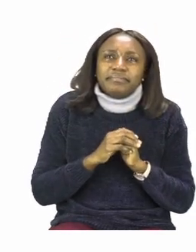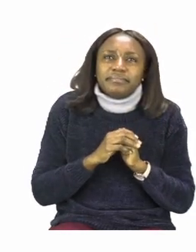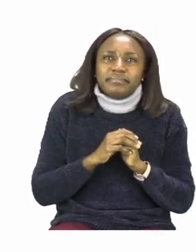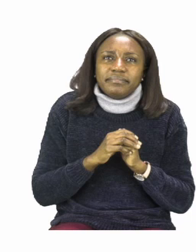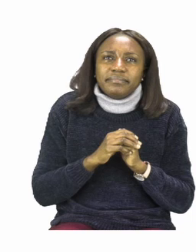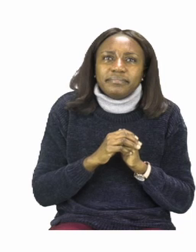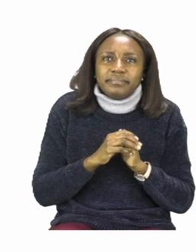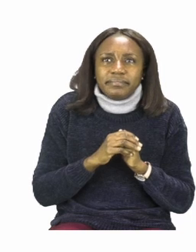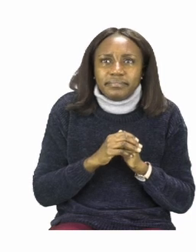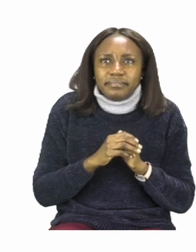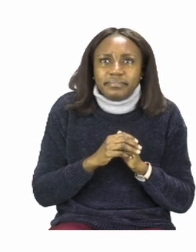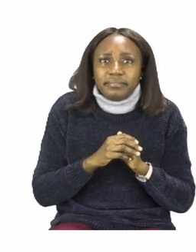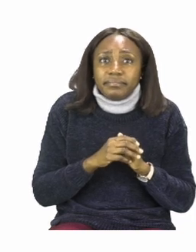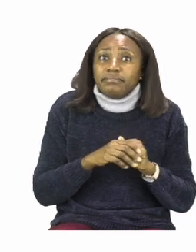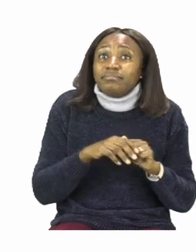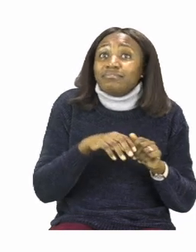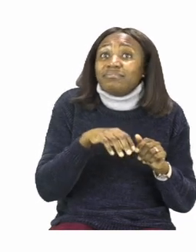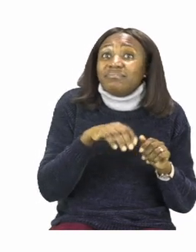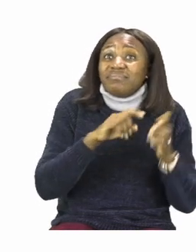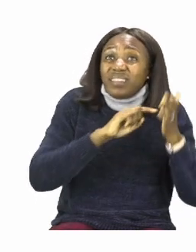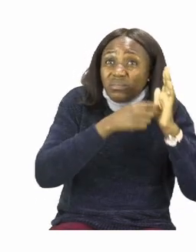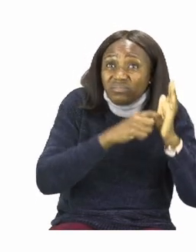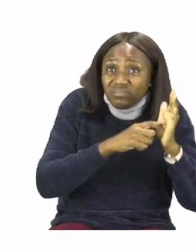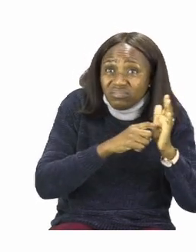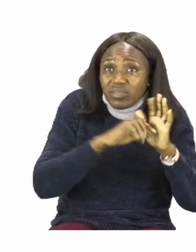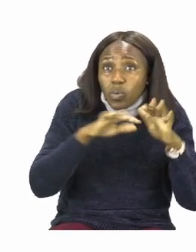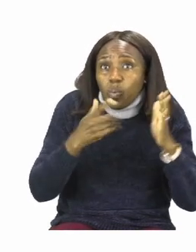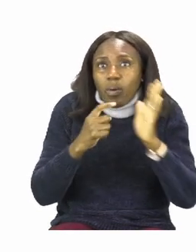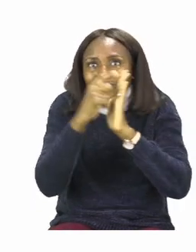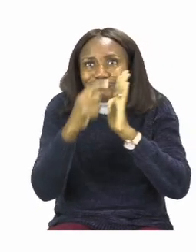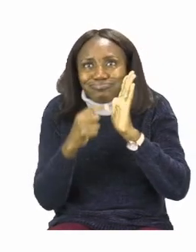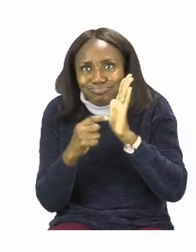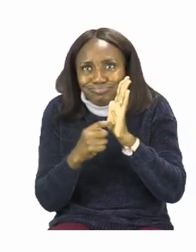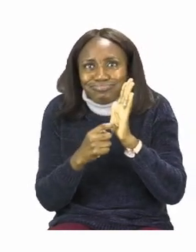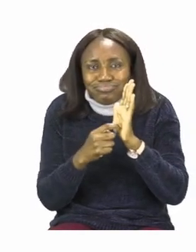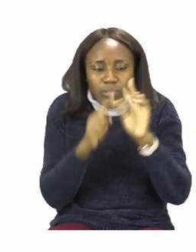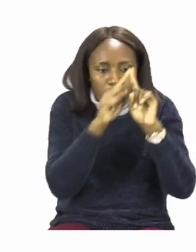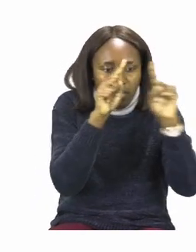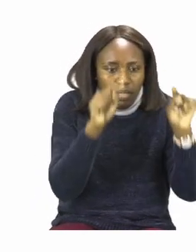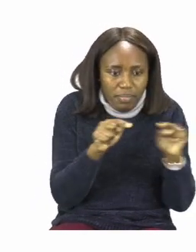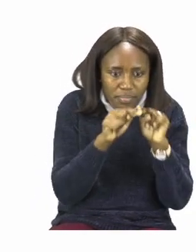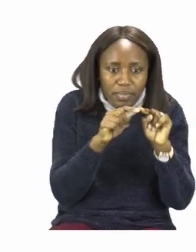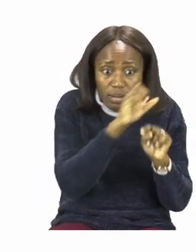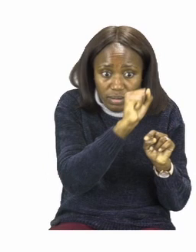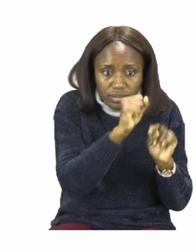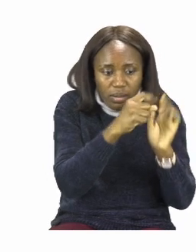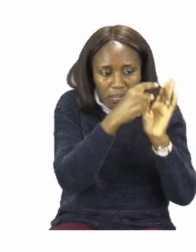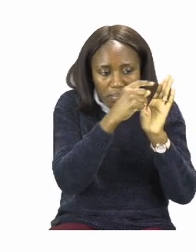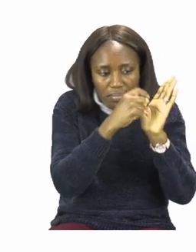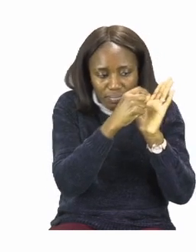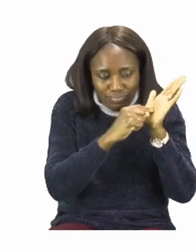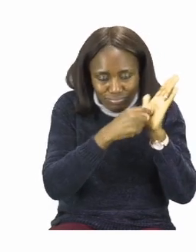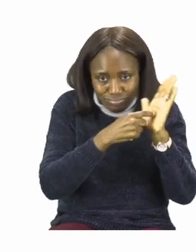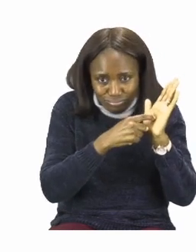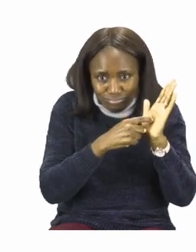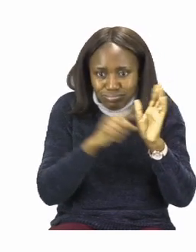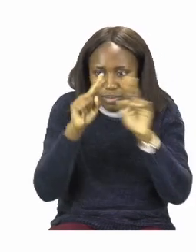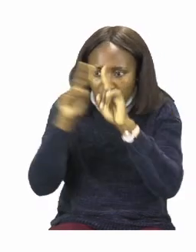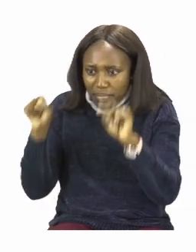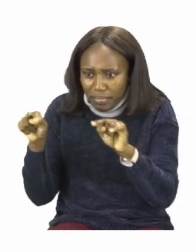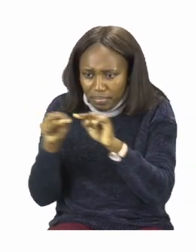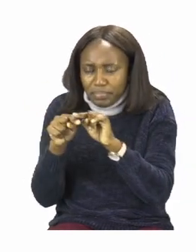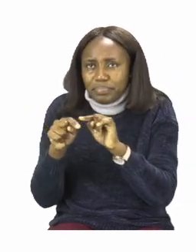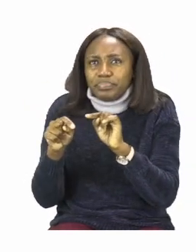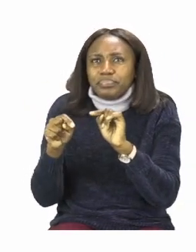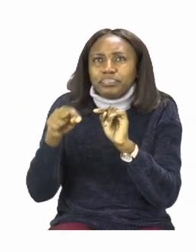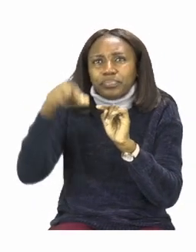If it is a statement, then put a cross. But if that is a question,